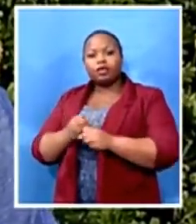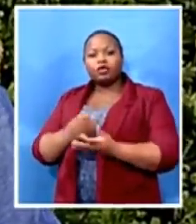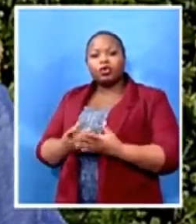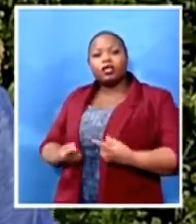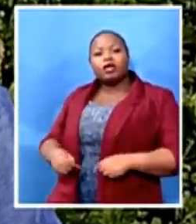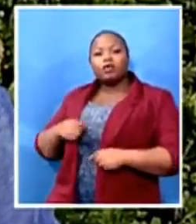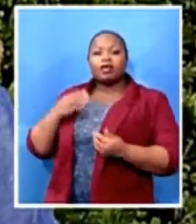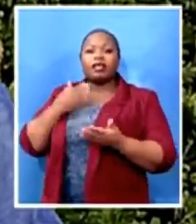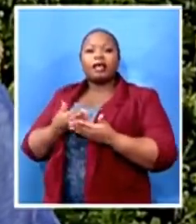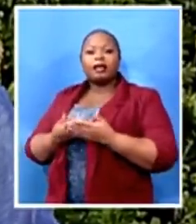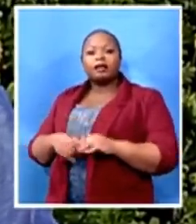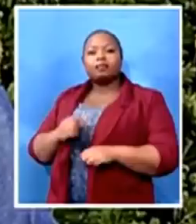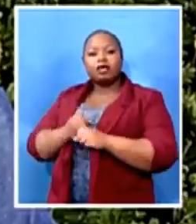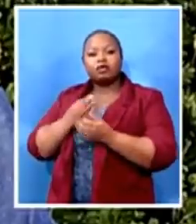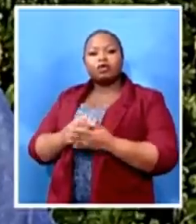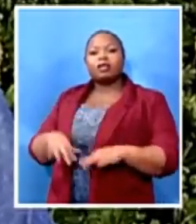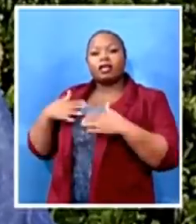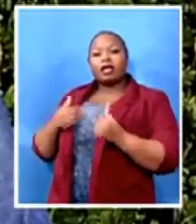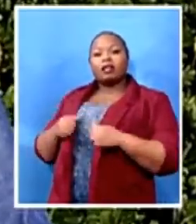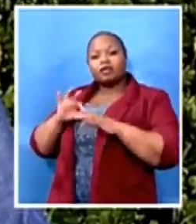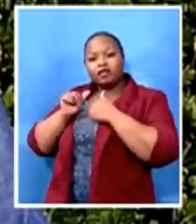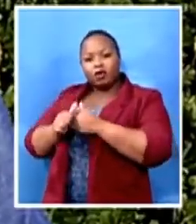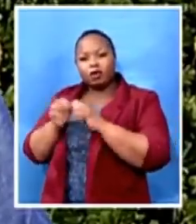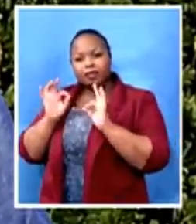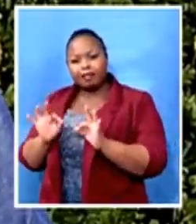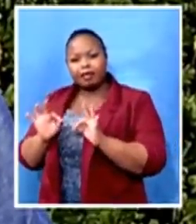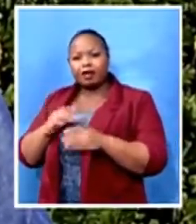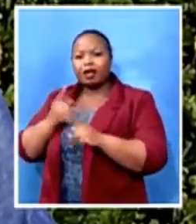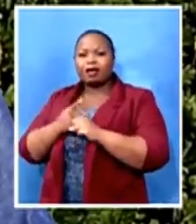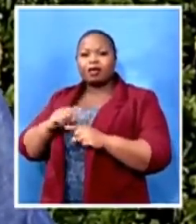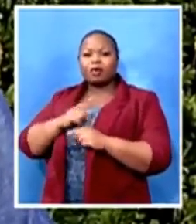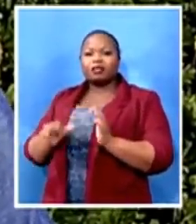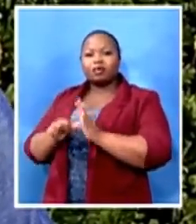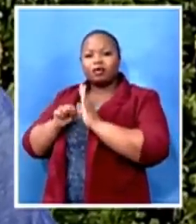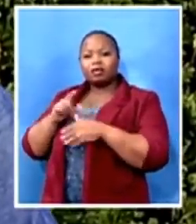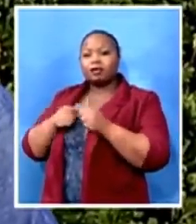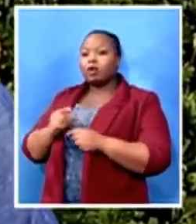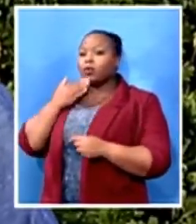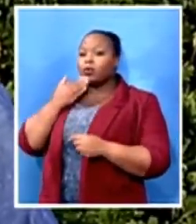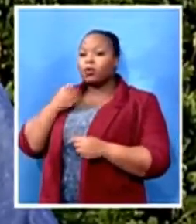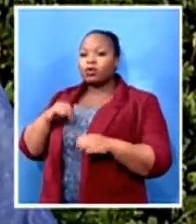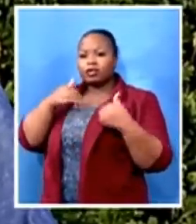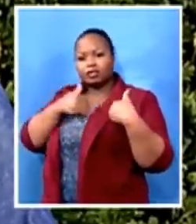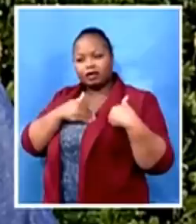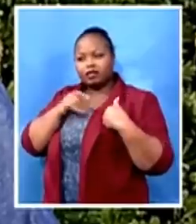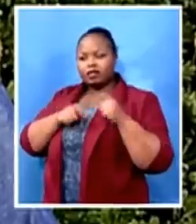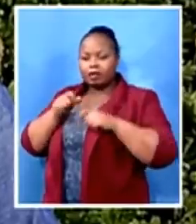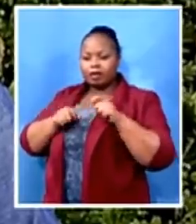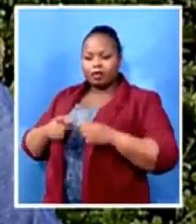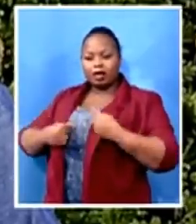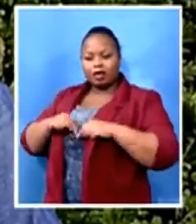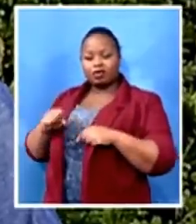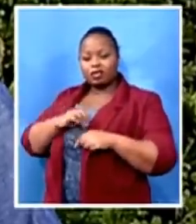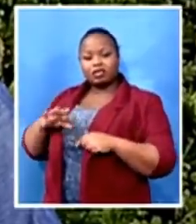no shortcut around this issue. It is important. It's about safety of our people. It's about safety of the employees. So we've got to make it a point that we